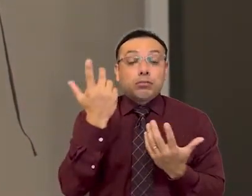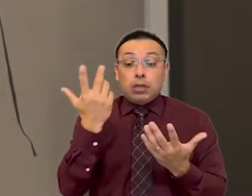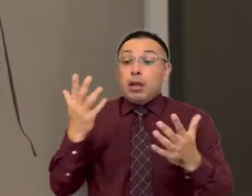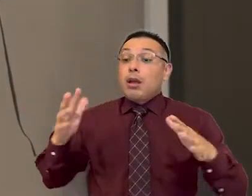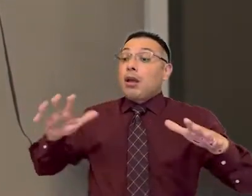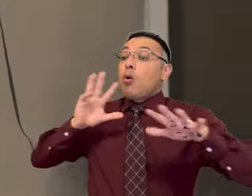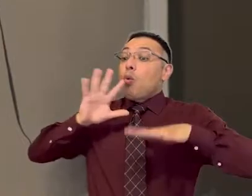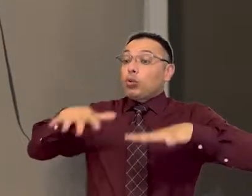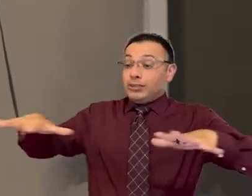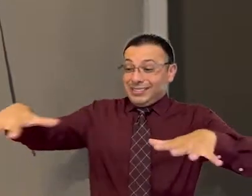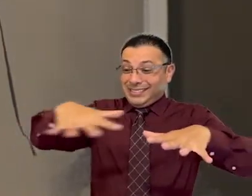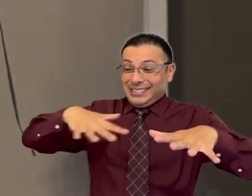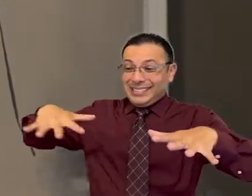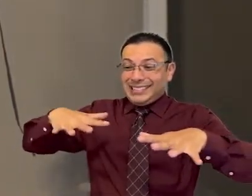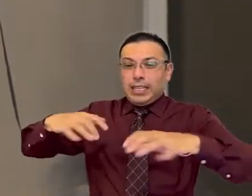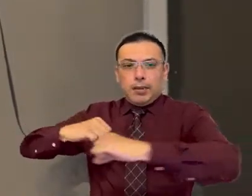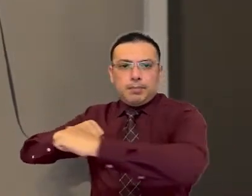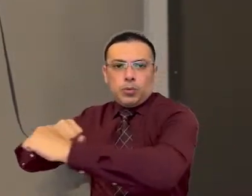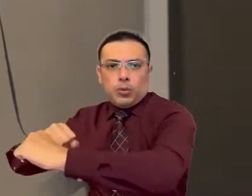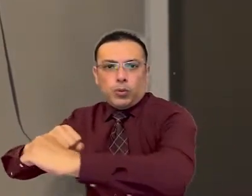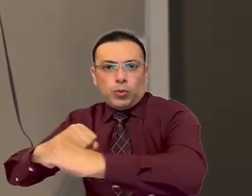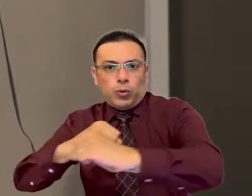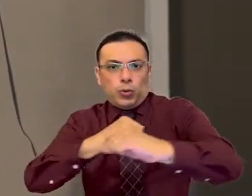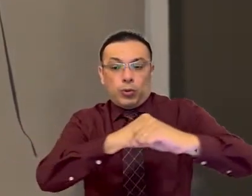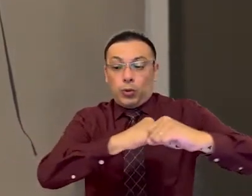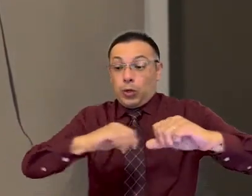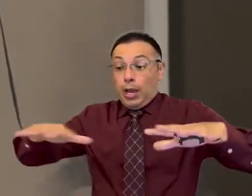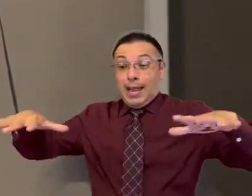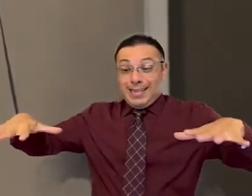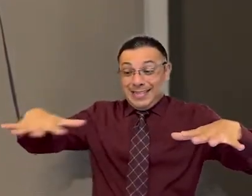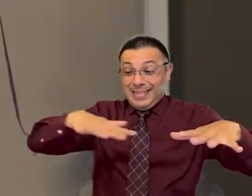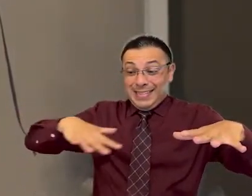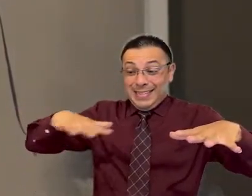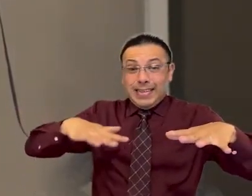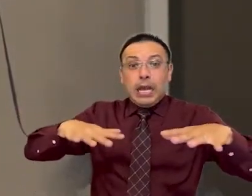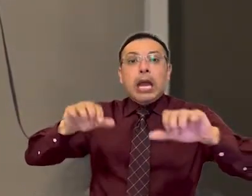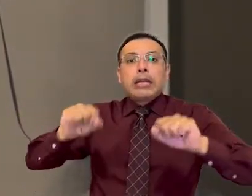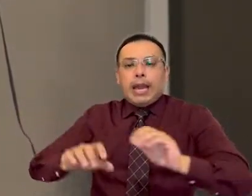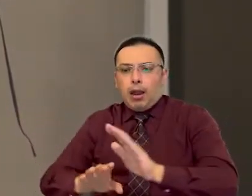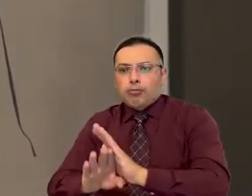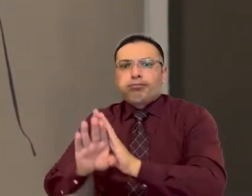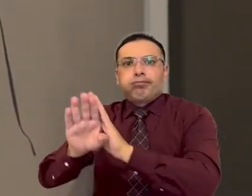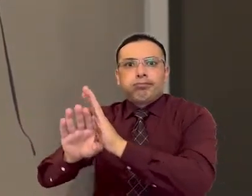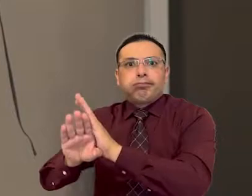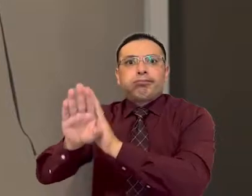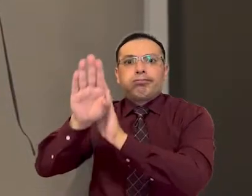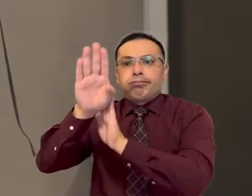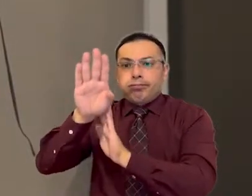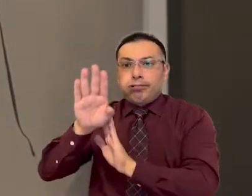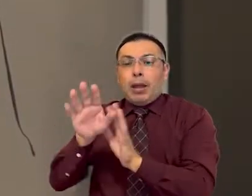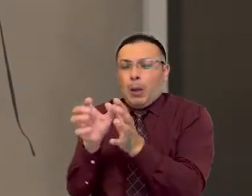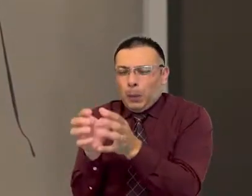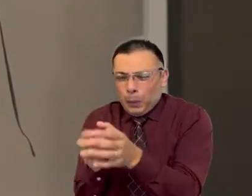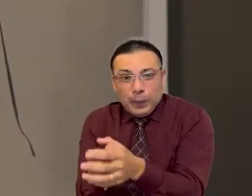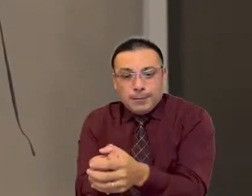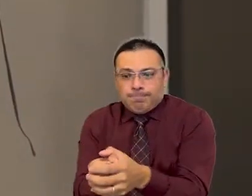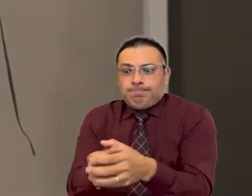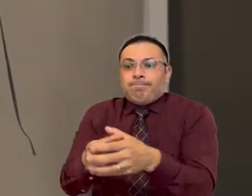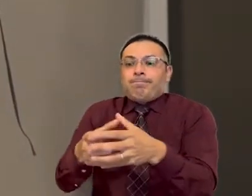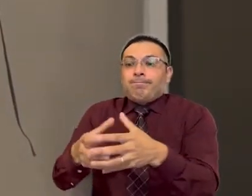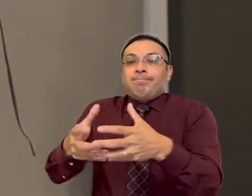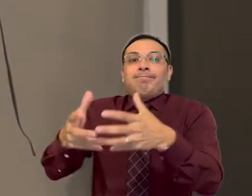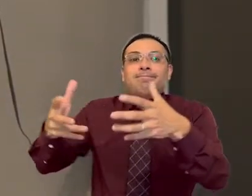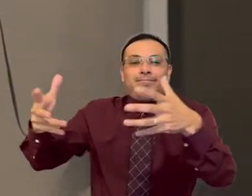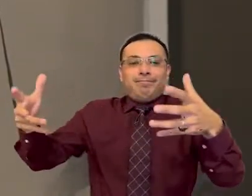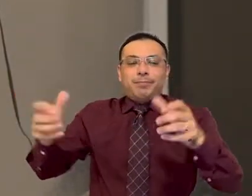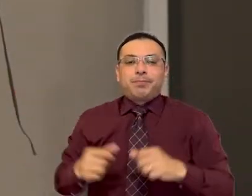protected areas, which become more resilient areas in the ocean for species and biodiversity to thrive.